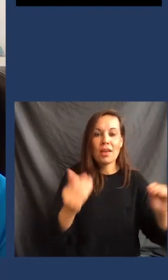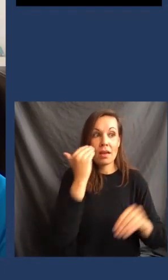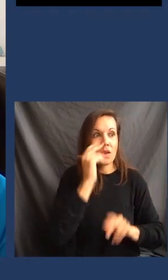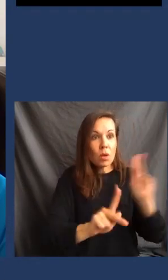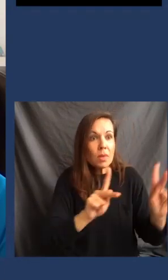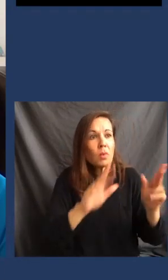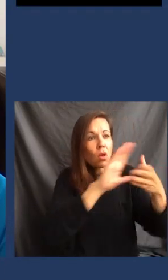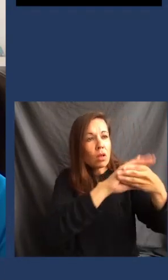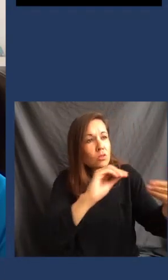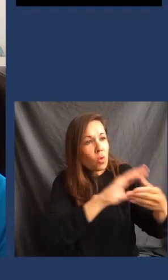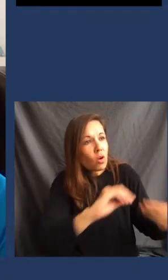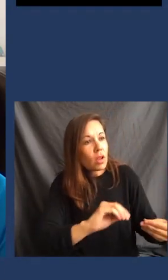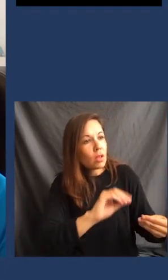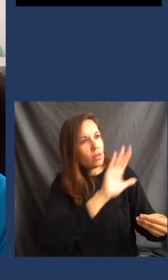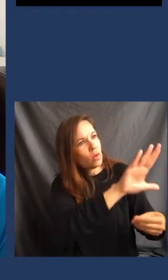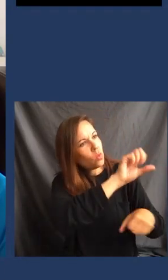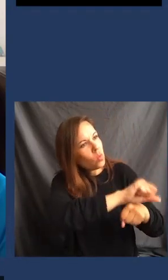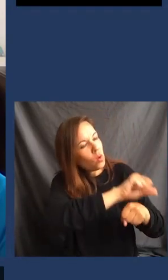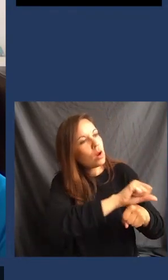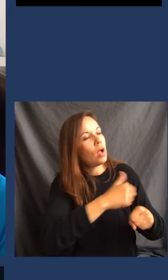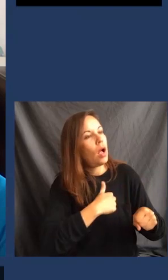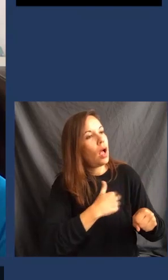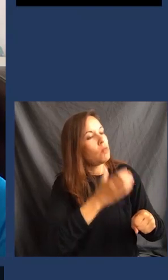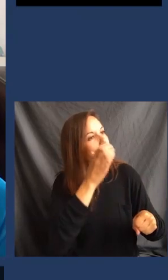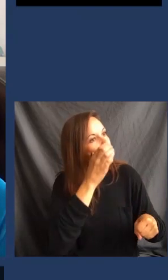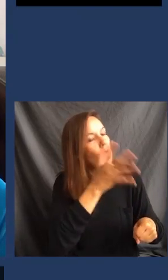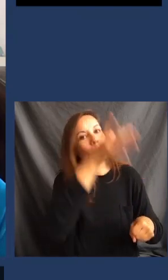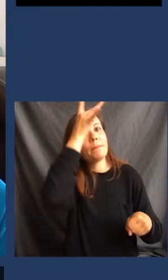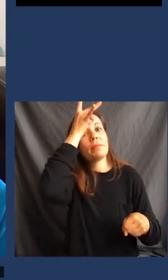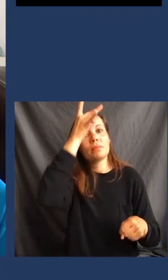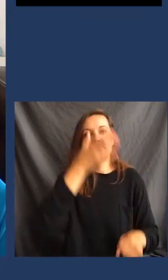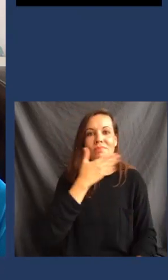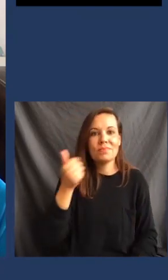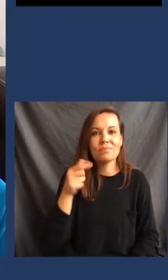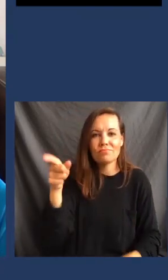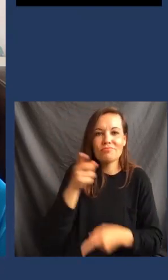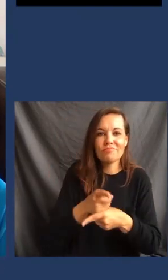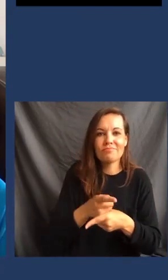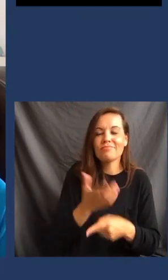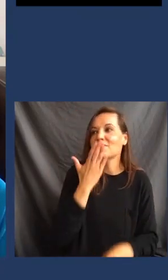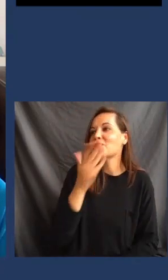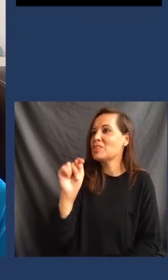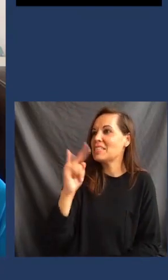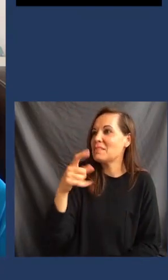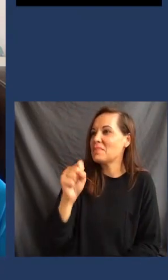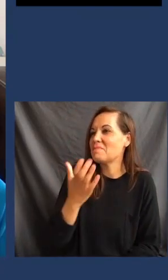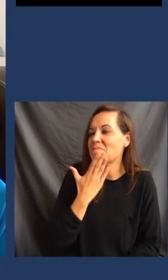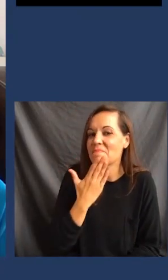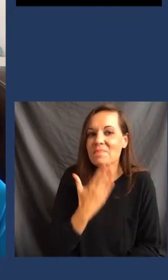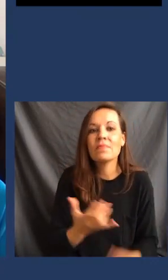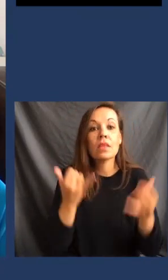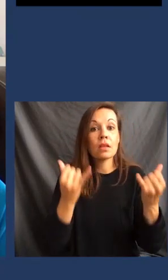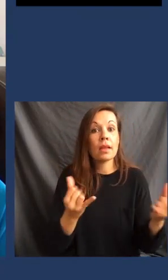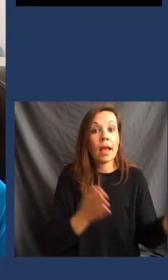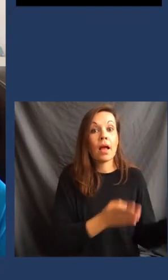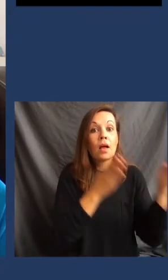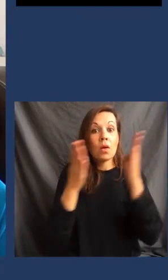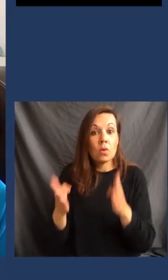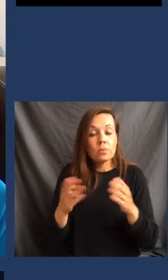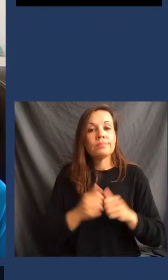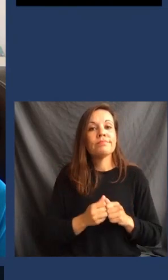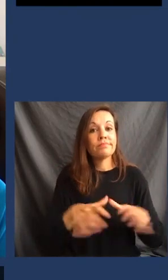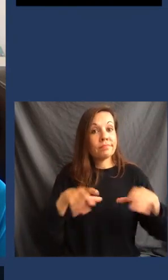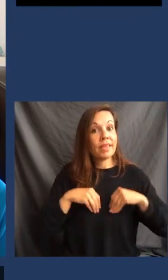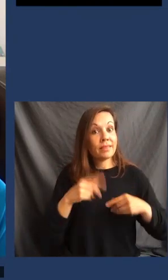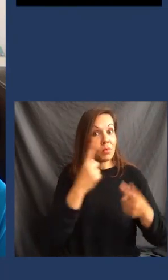stories or if I read their stories, that tends to stick with me a little bit longer. So great tips. Now we're going to go ahead